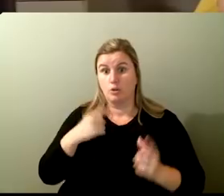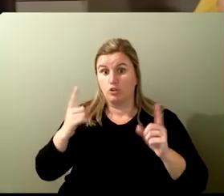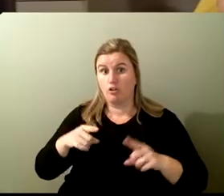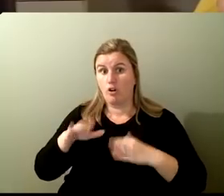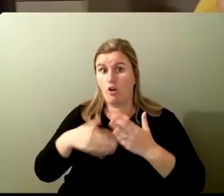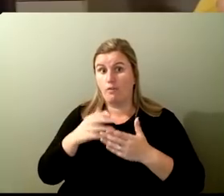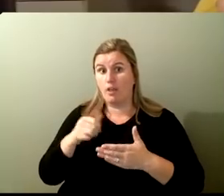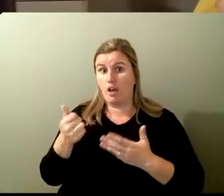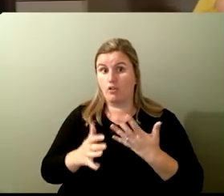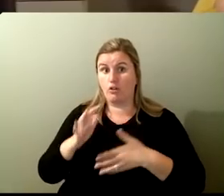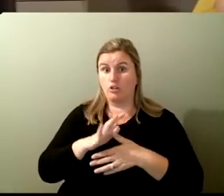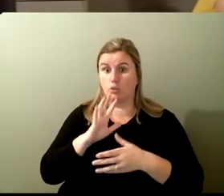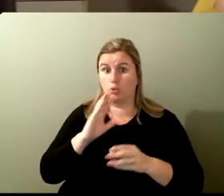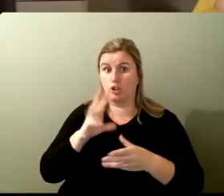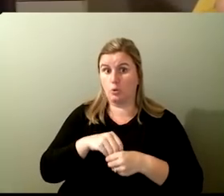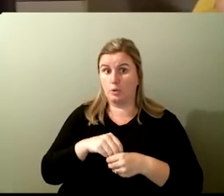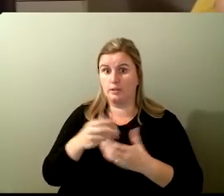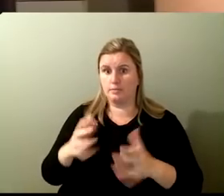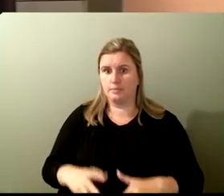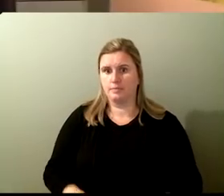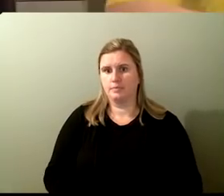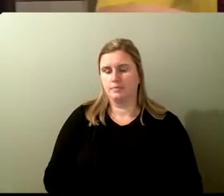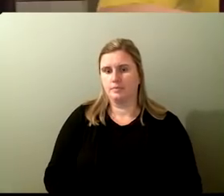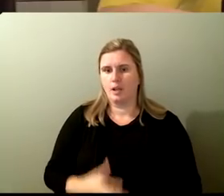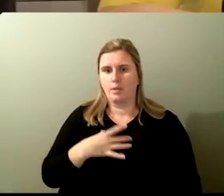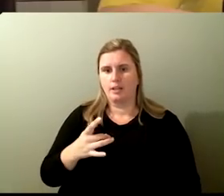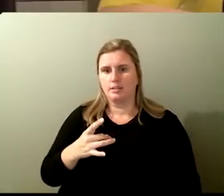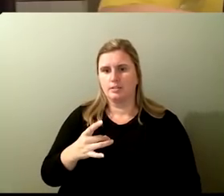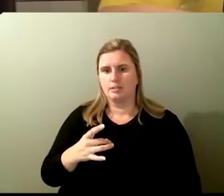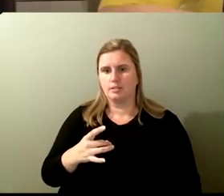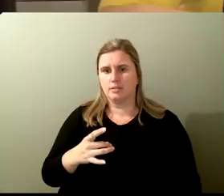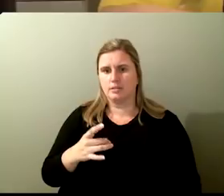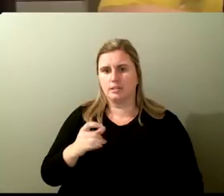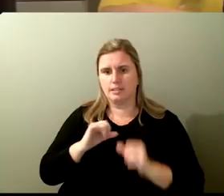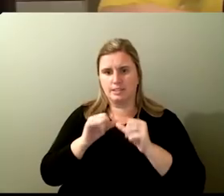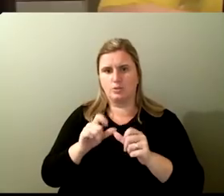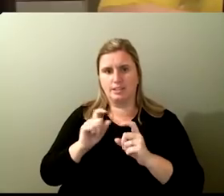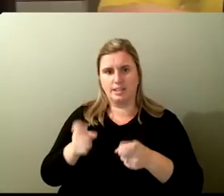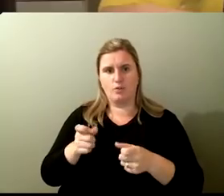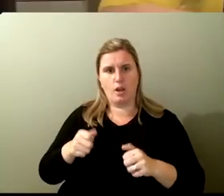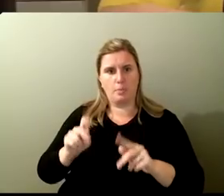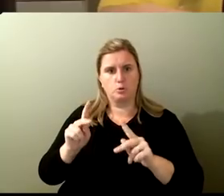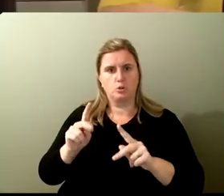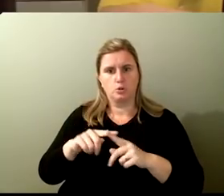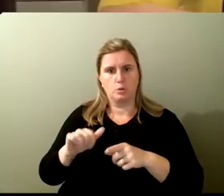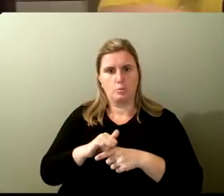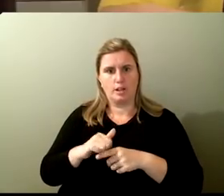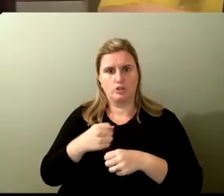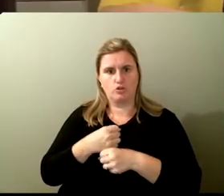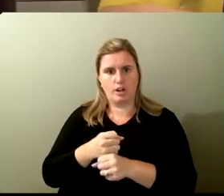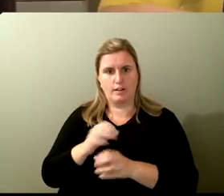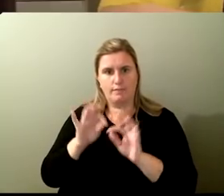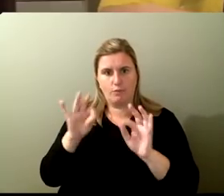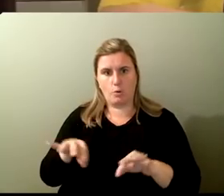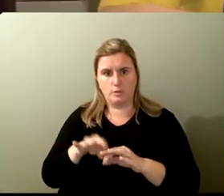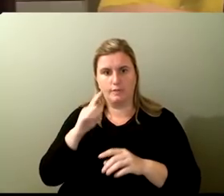other criteria were included. I would like to continue to give you opportunities to practice creating forms for